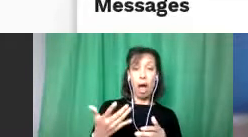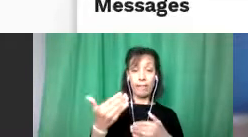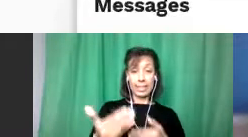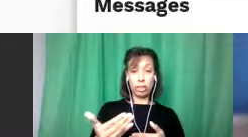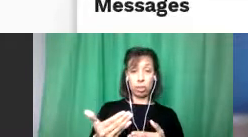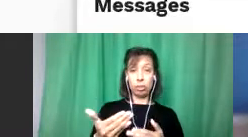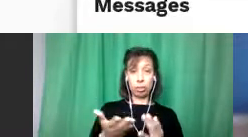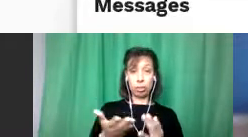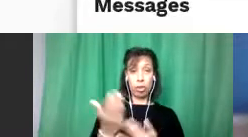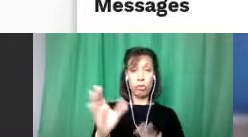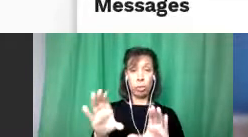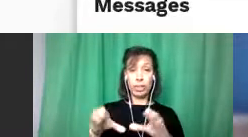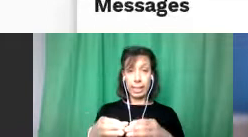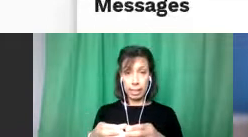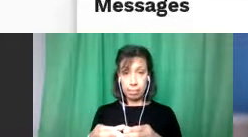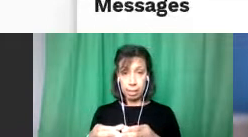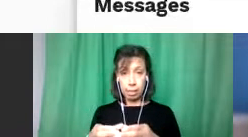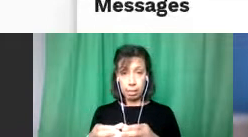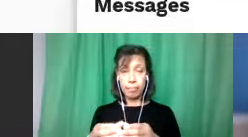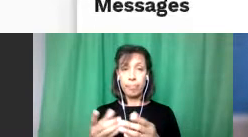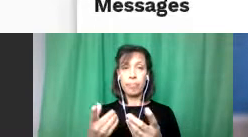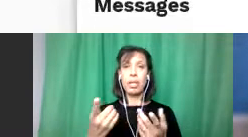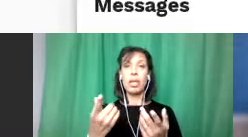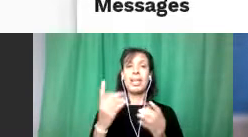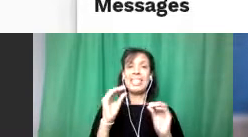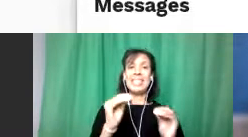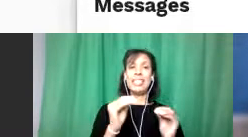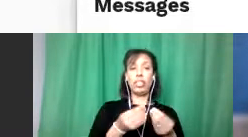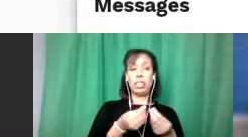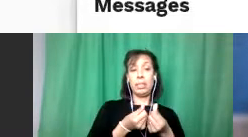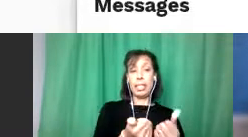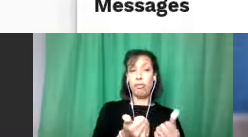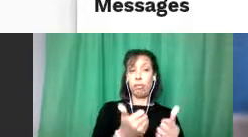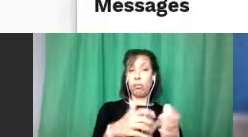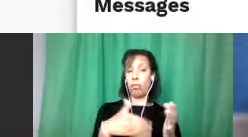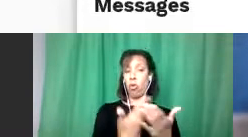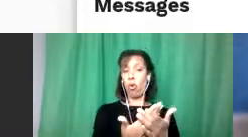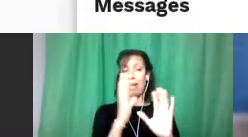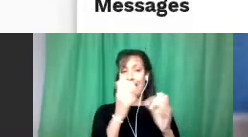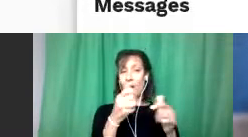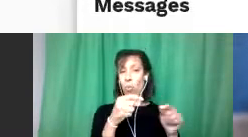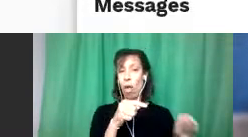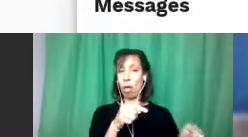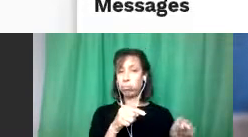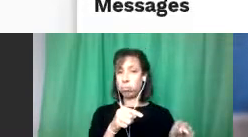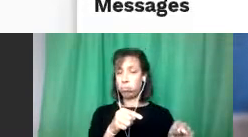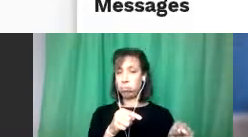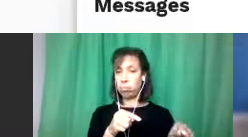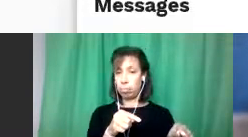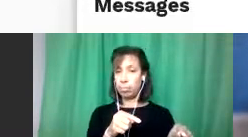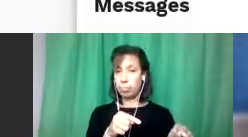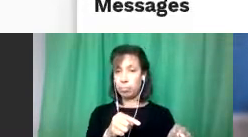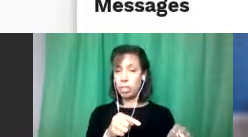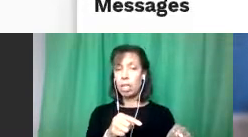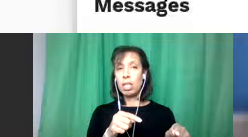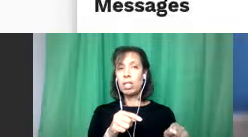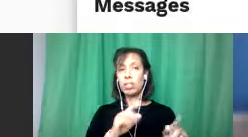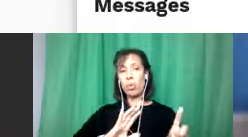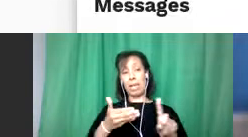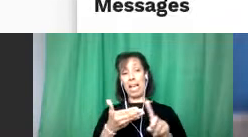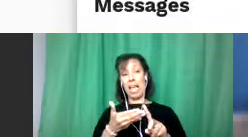the teaching materials will be on Aula. And I'm aiming to keep at least a week in advance.